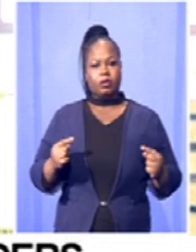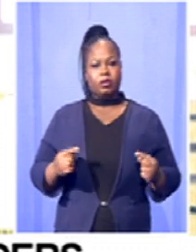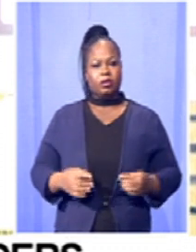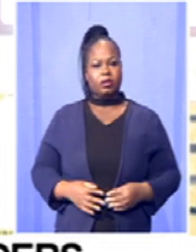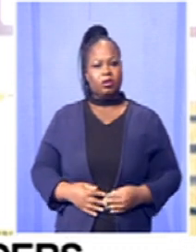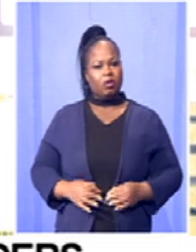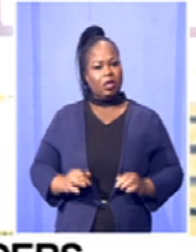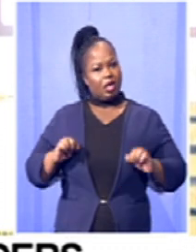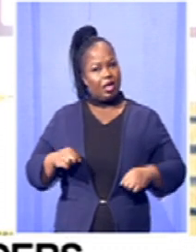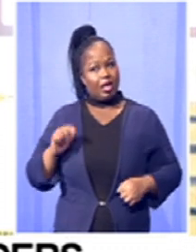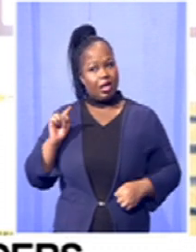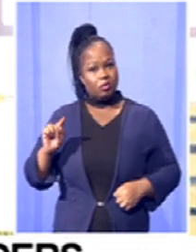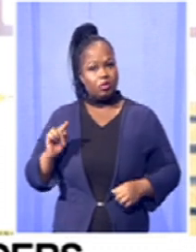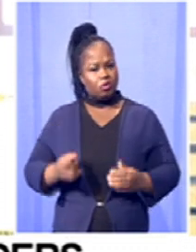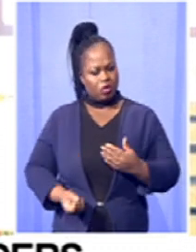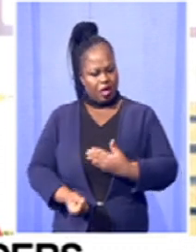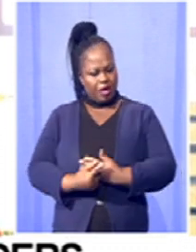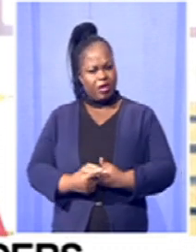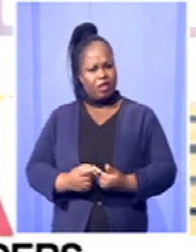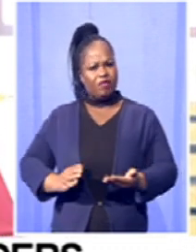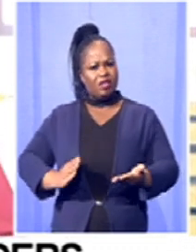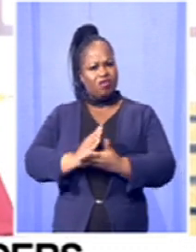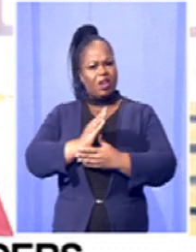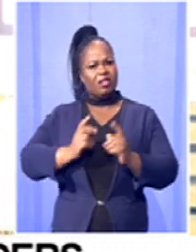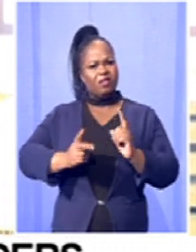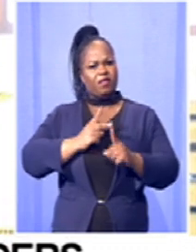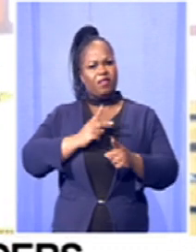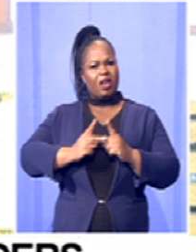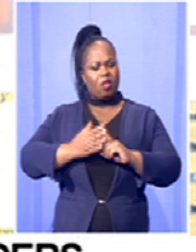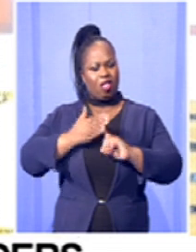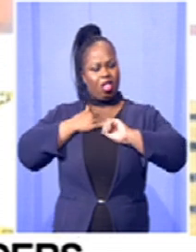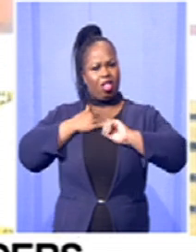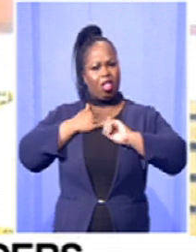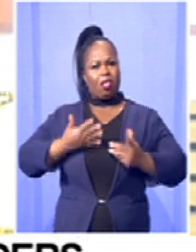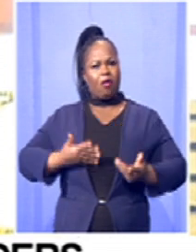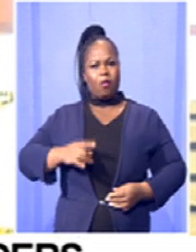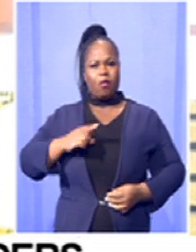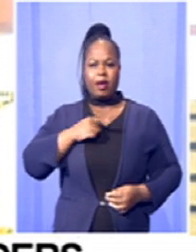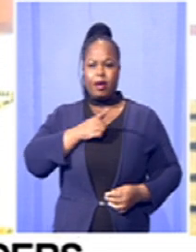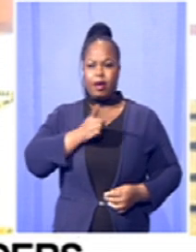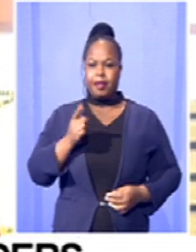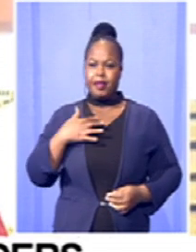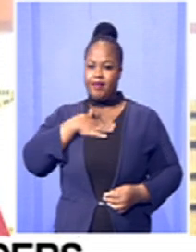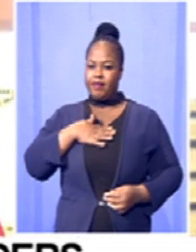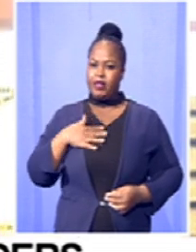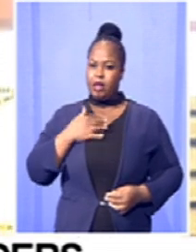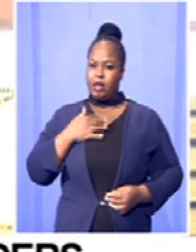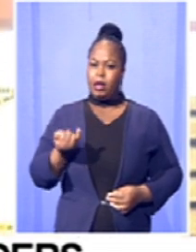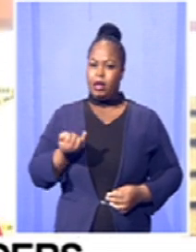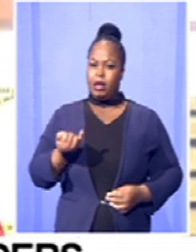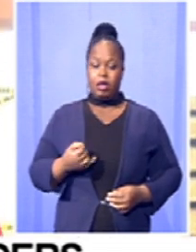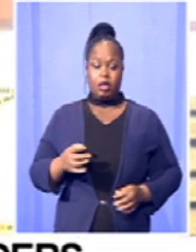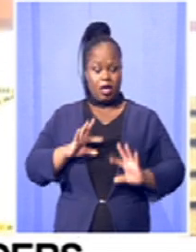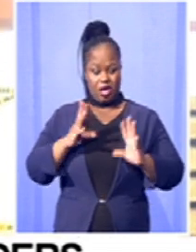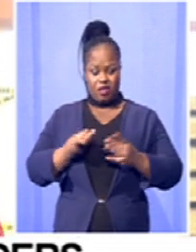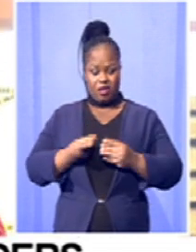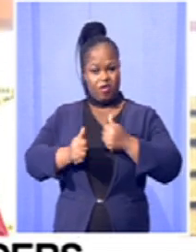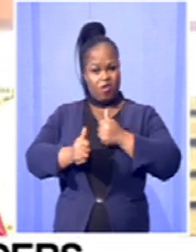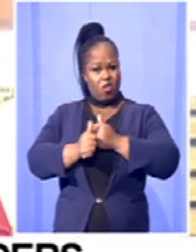allow this to happen, to have their rights violated, because they feel that and not everything has been